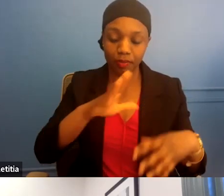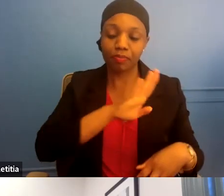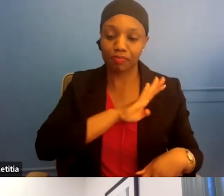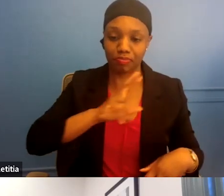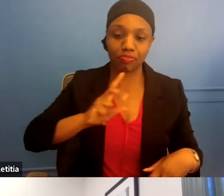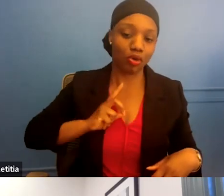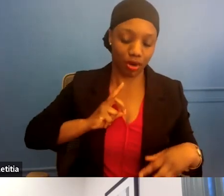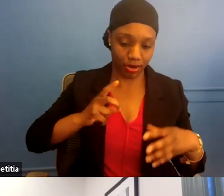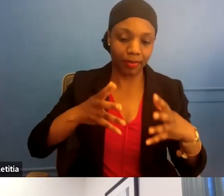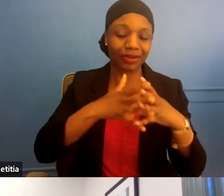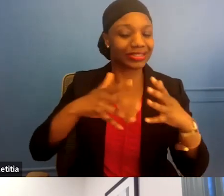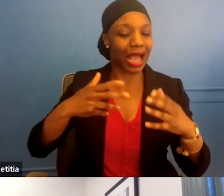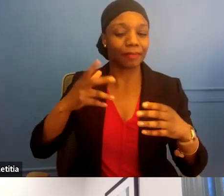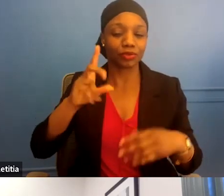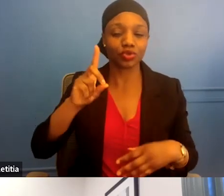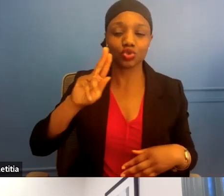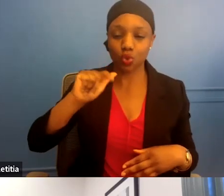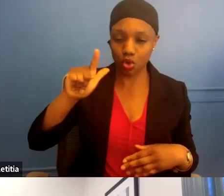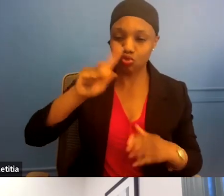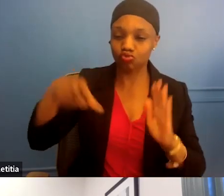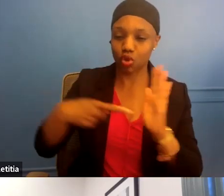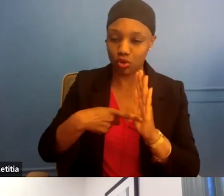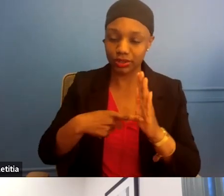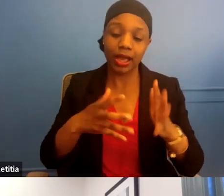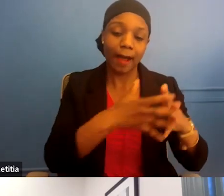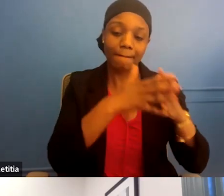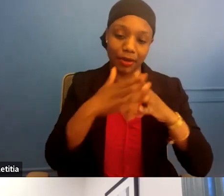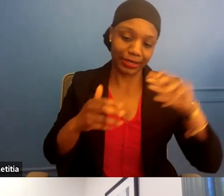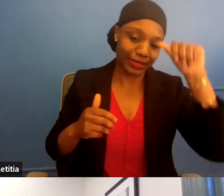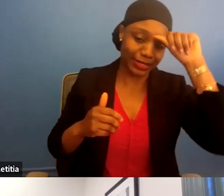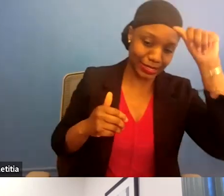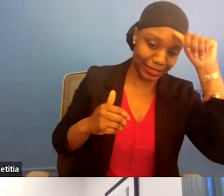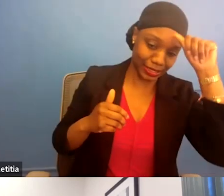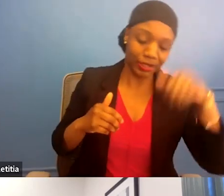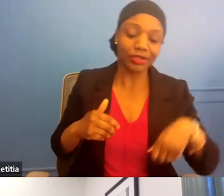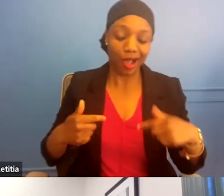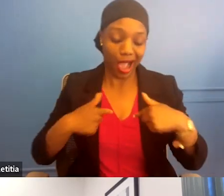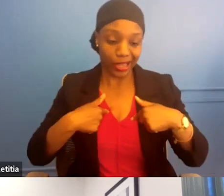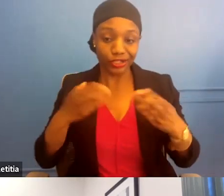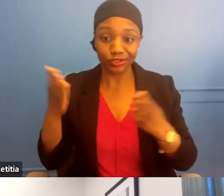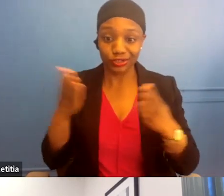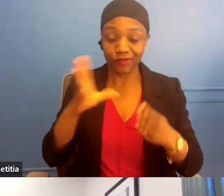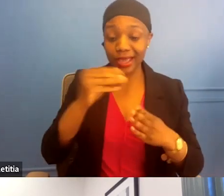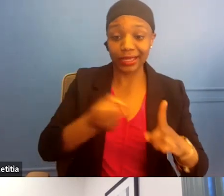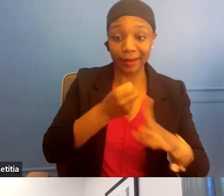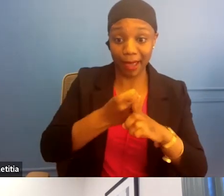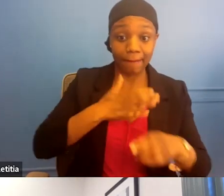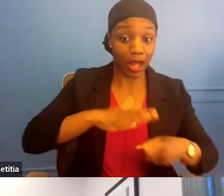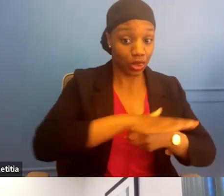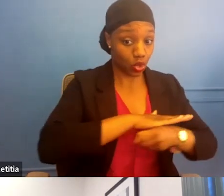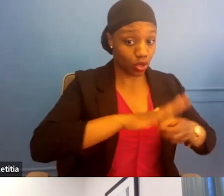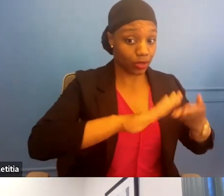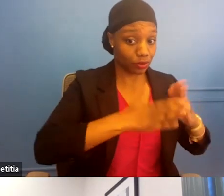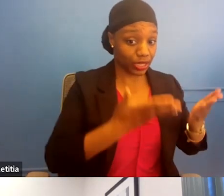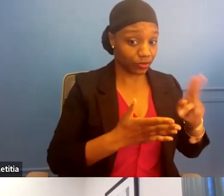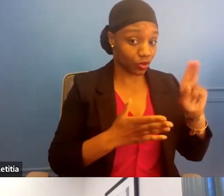my dual identities of being American Indian and being able to serve and impact not only my local community here in the US, but